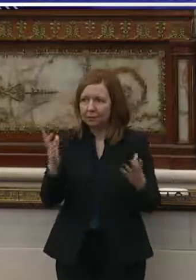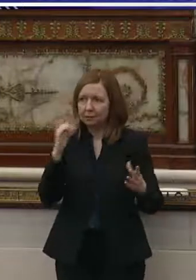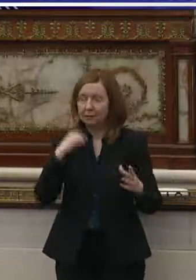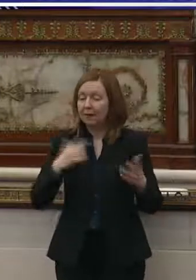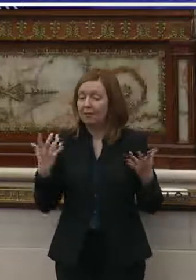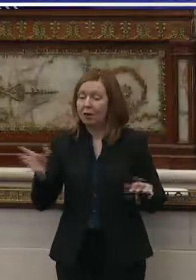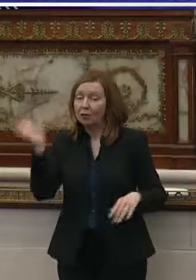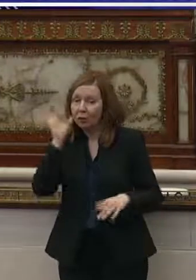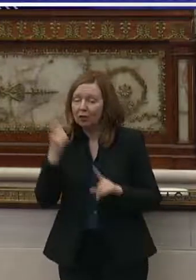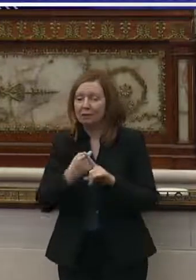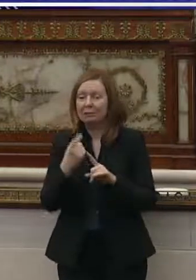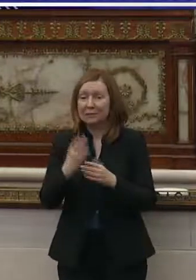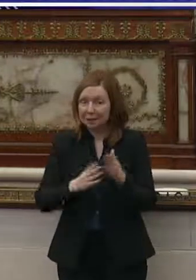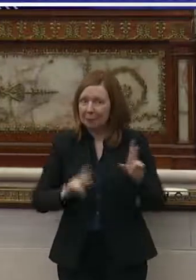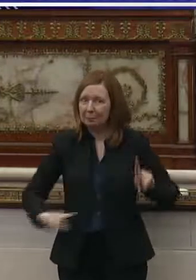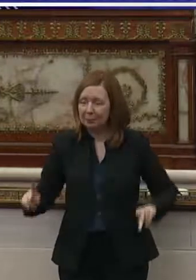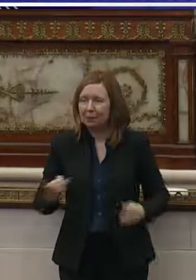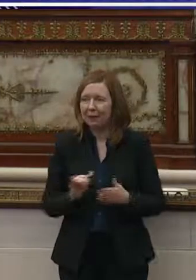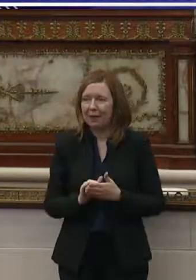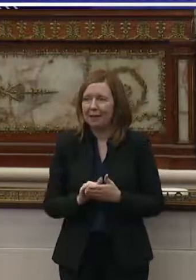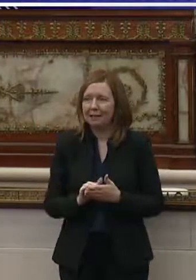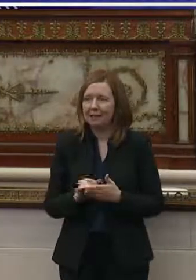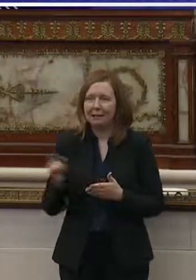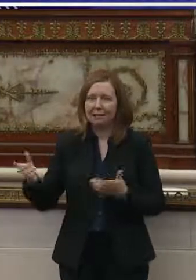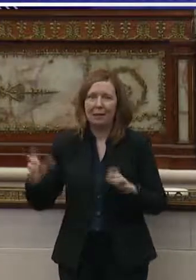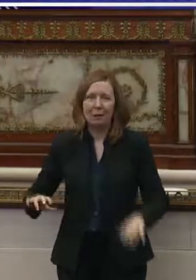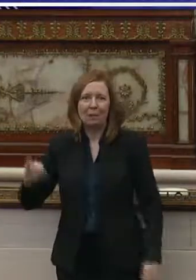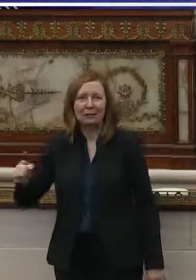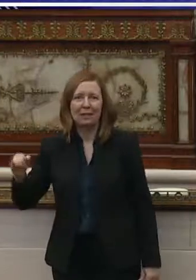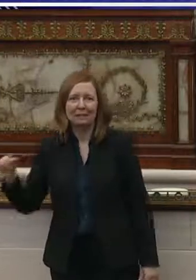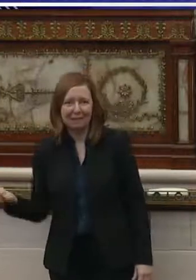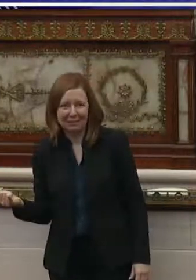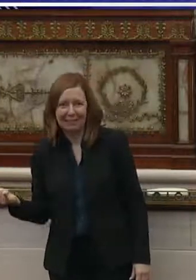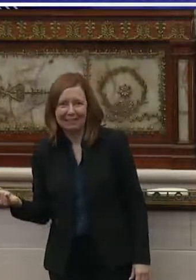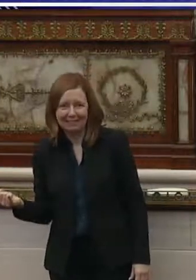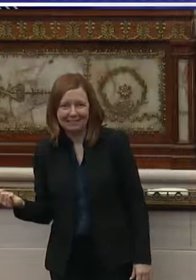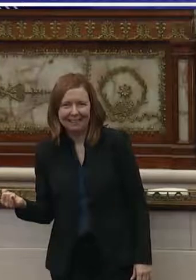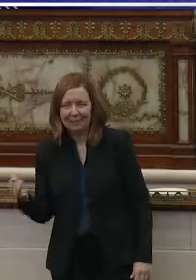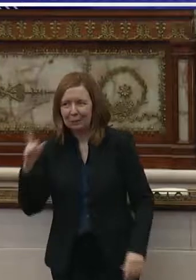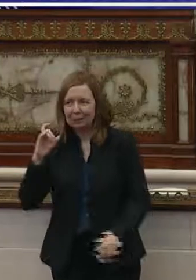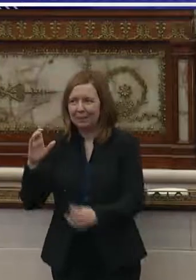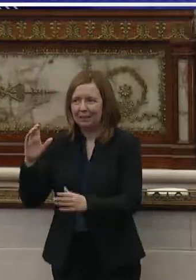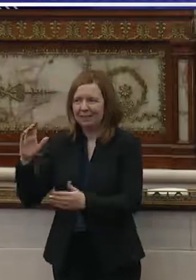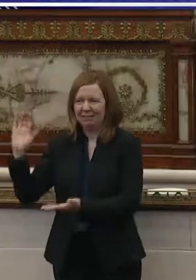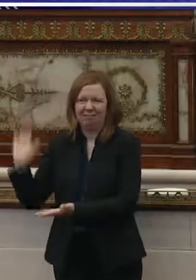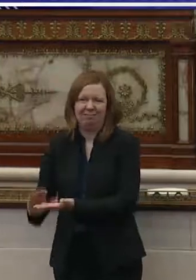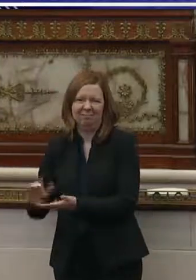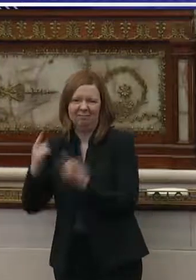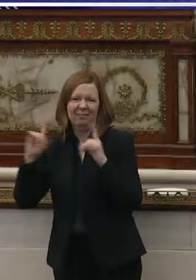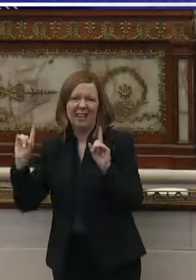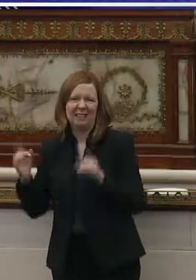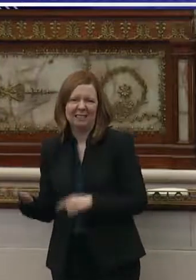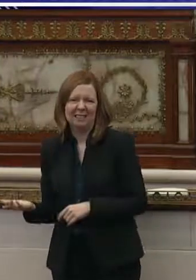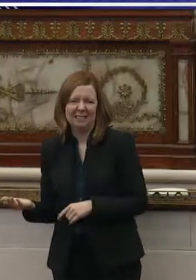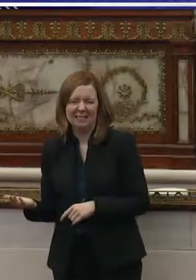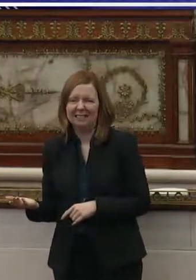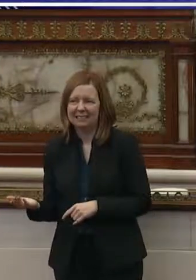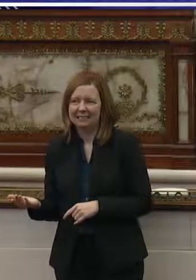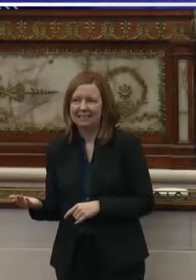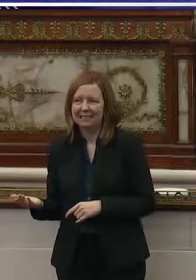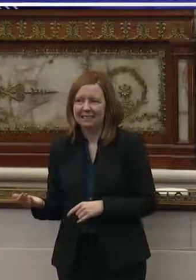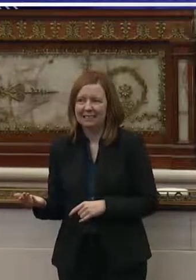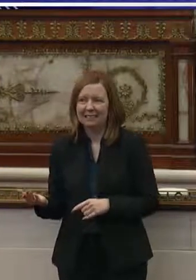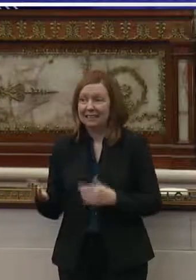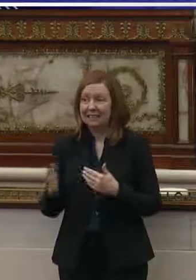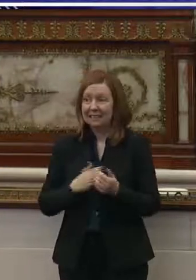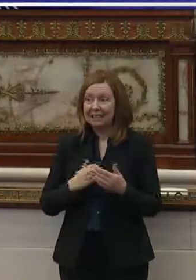already heard from some people that don't want to get the J&J vaccine because it does not have the same level of efficacy,